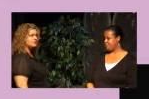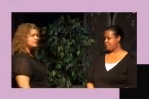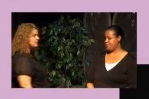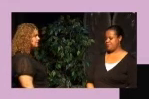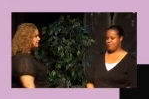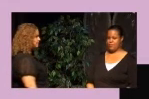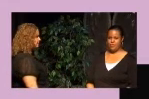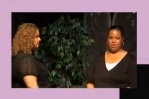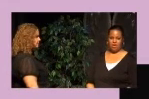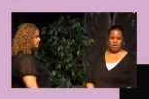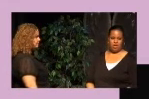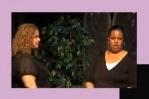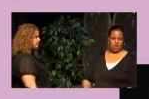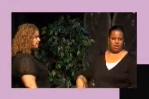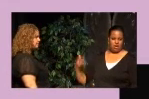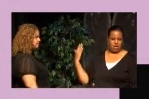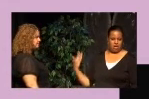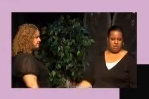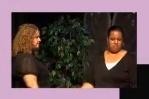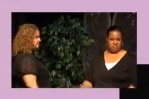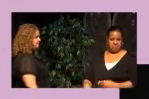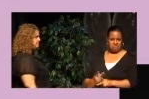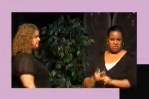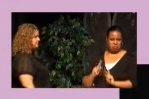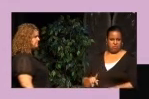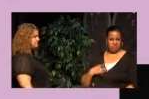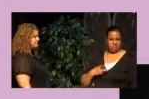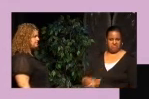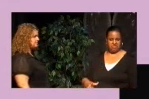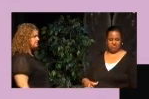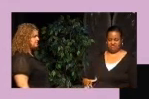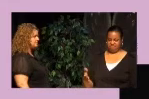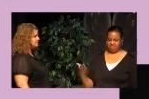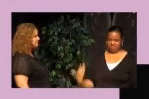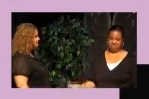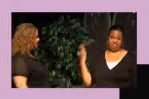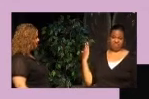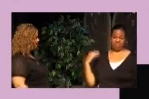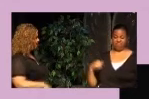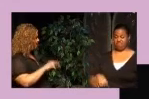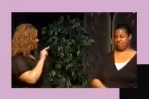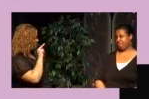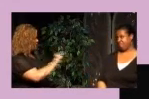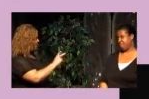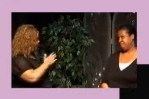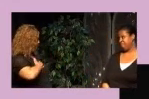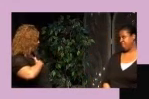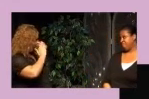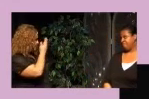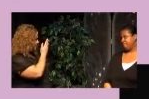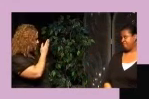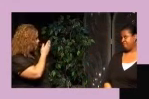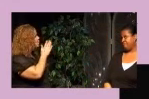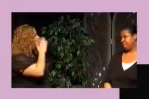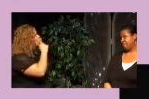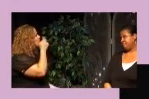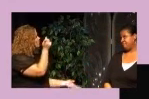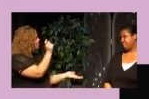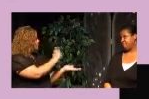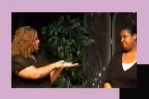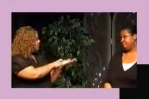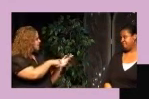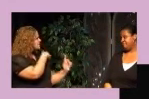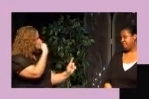She's the sort of thing I do not like. Here. No, I wouldn't like her. Take a look in this one. Ah. Learn to recognize